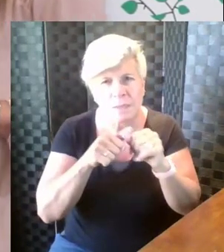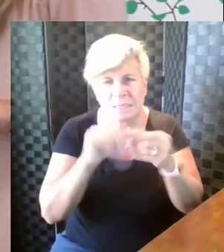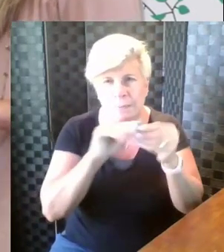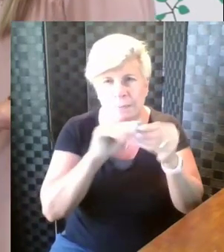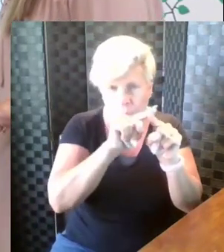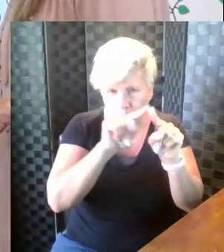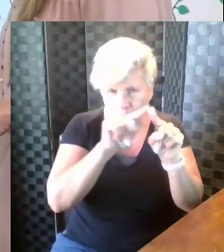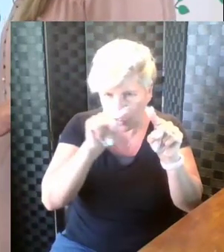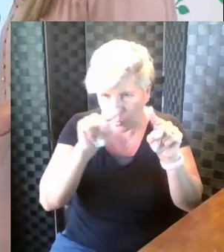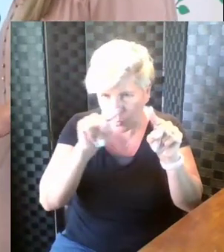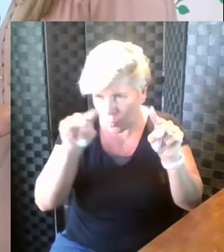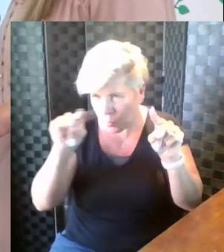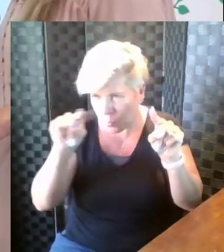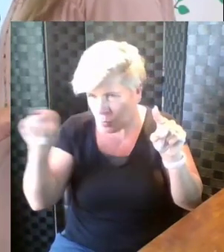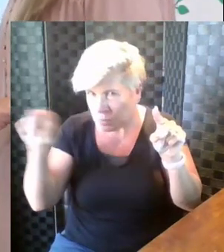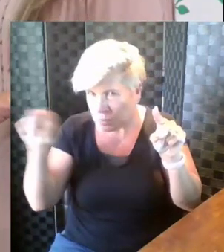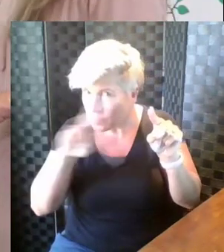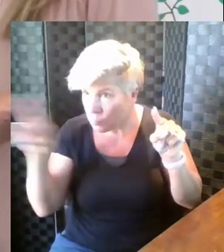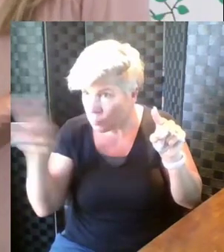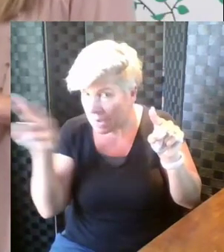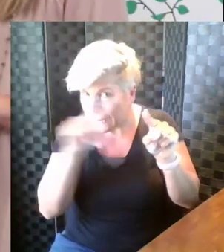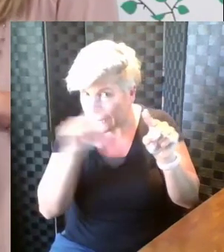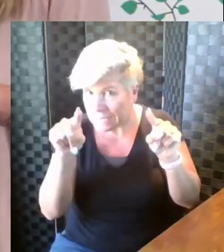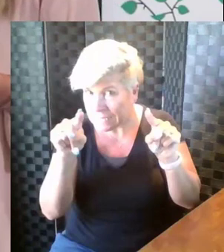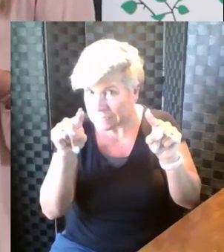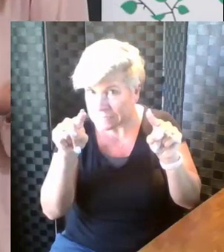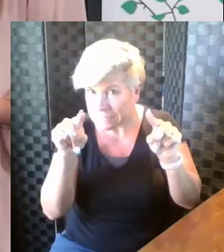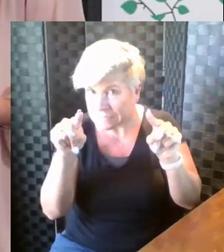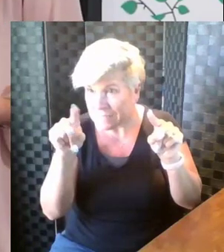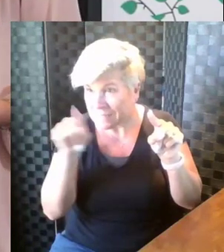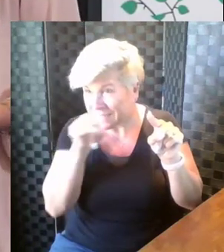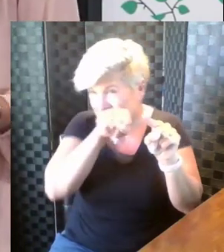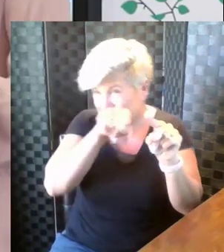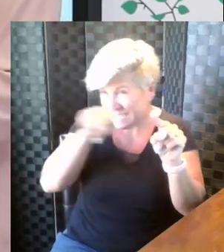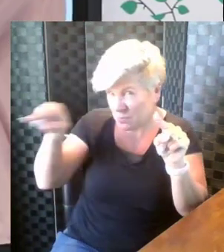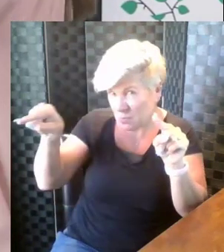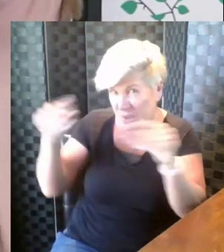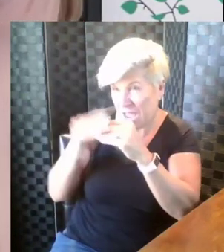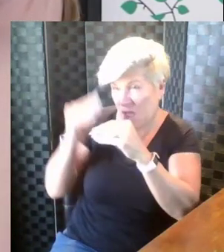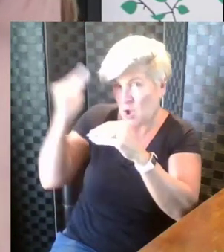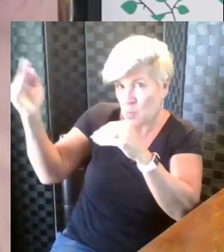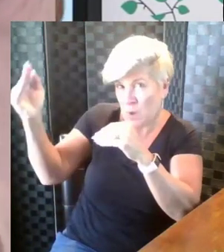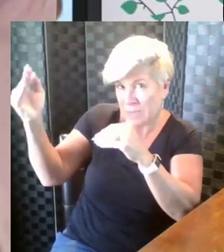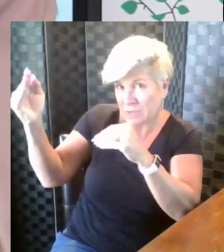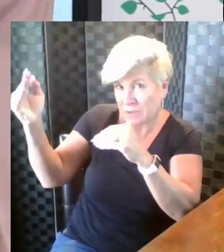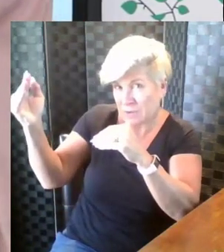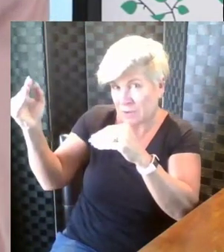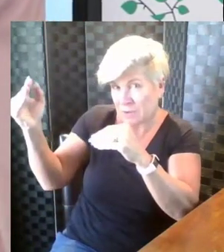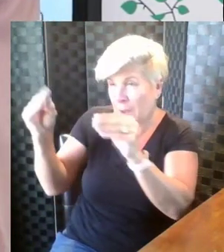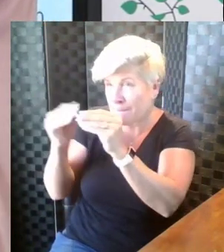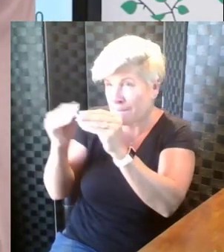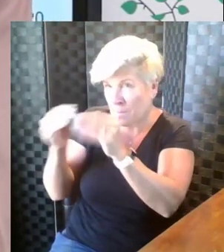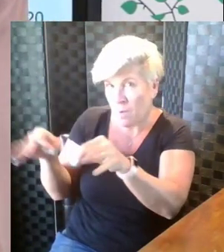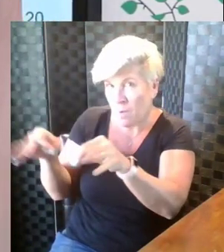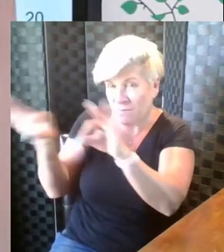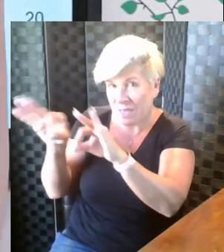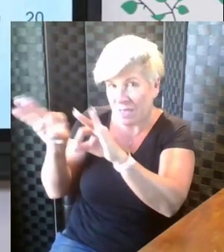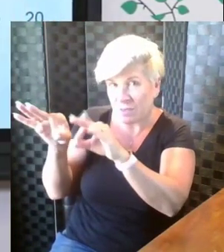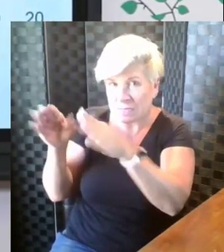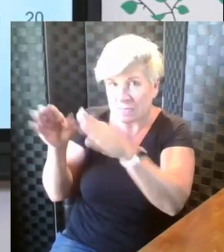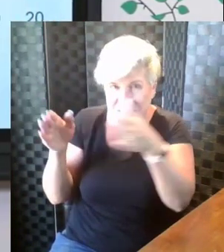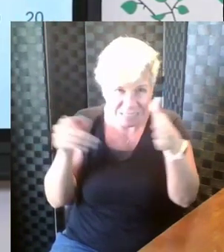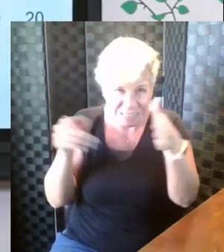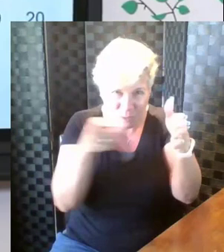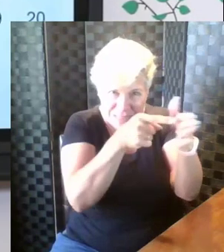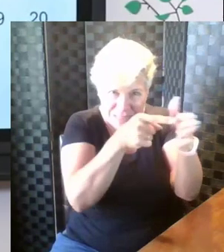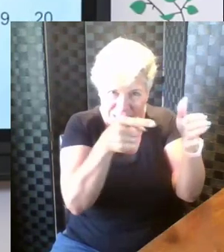numbers go this way to our right, the numbers are greater and have more value than the number before it. And as